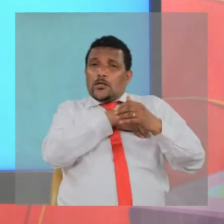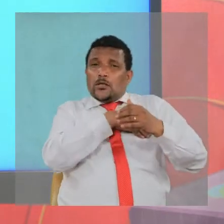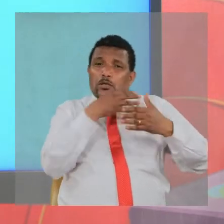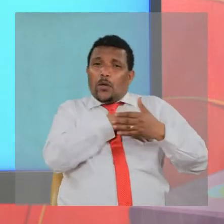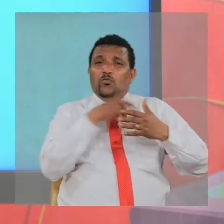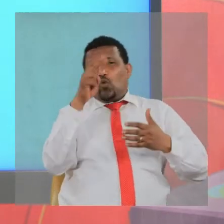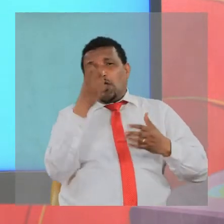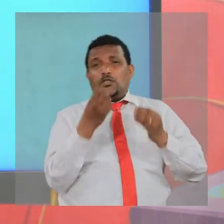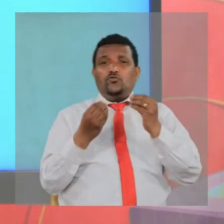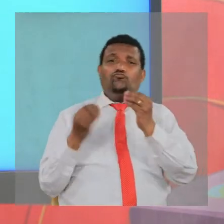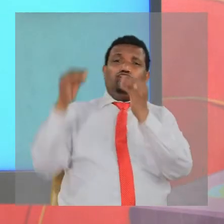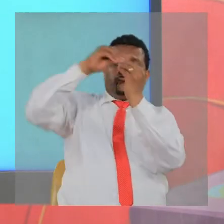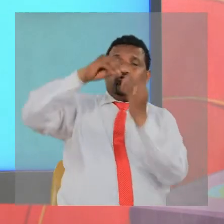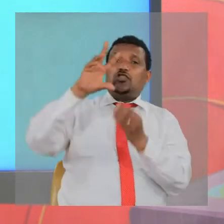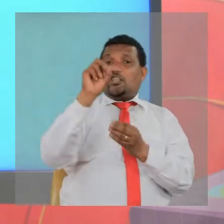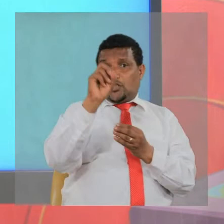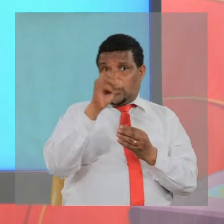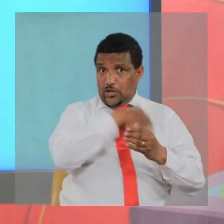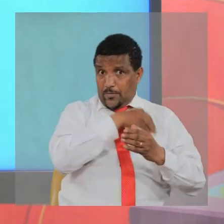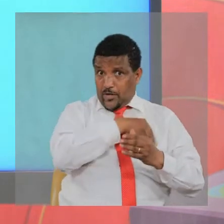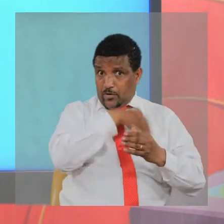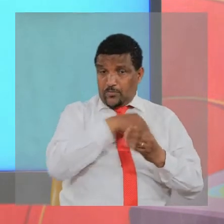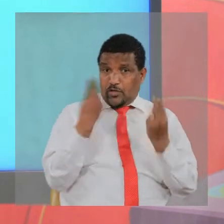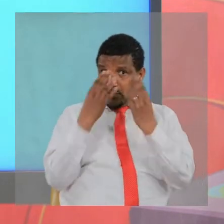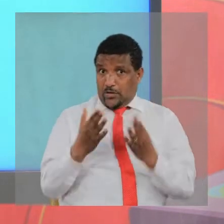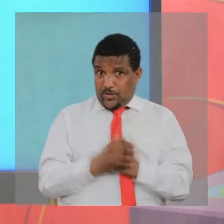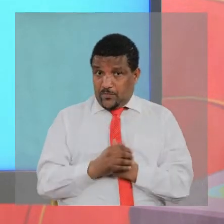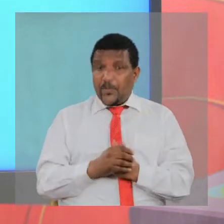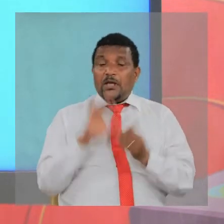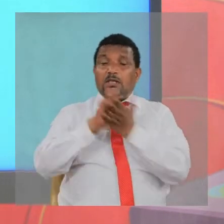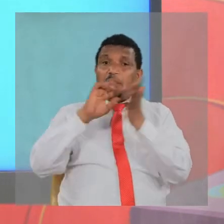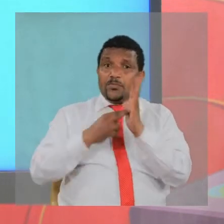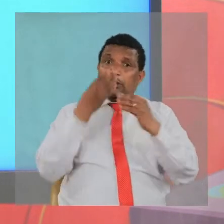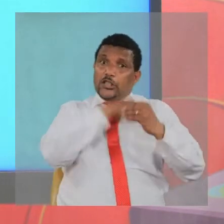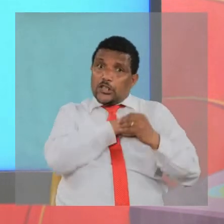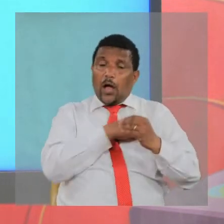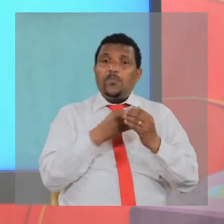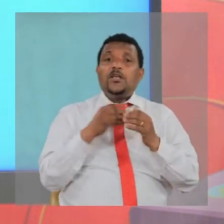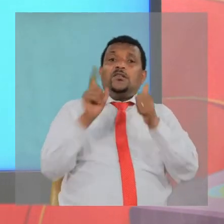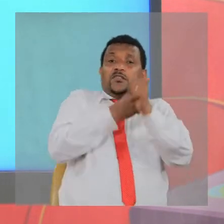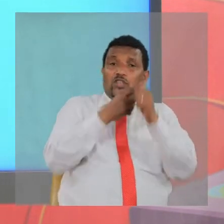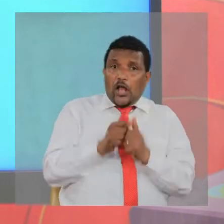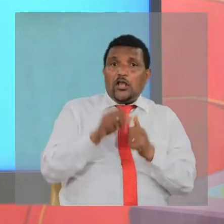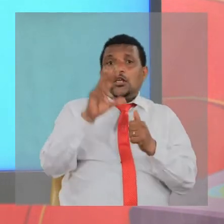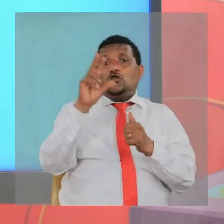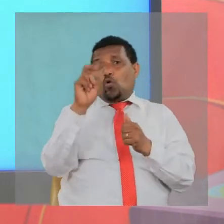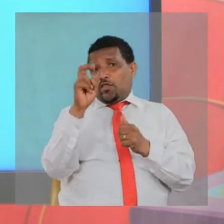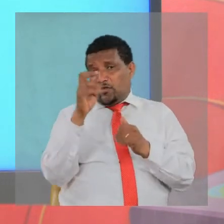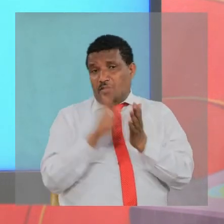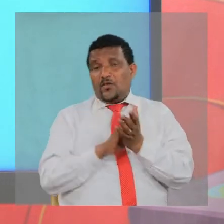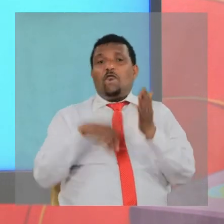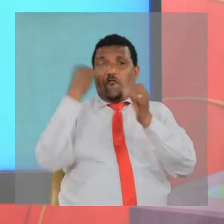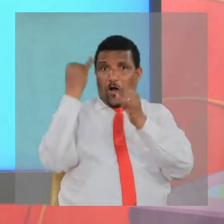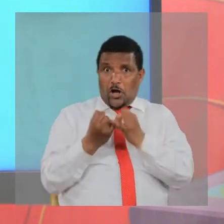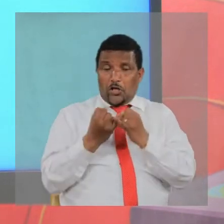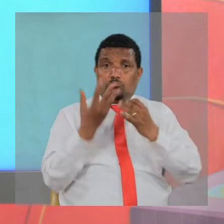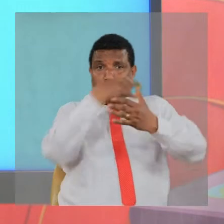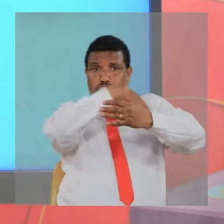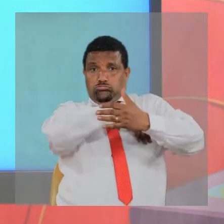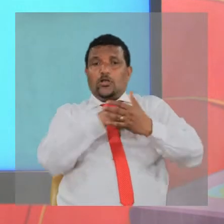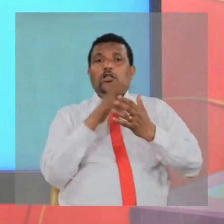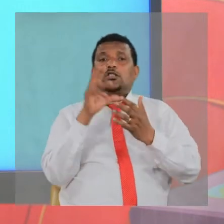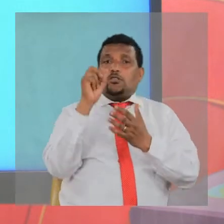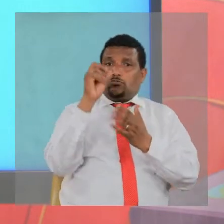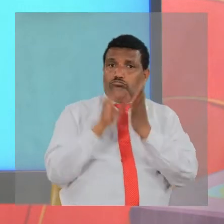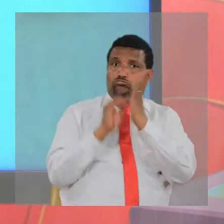from 20 to 30. That means income was initially 20 and finally the income